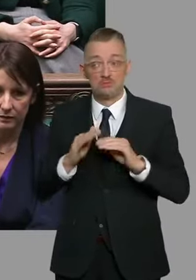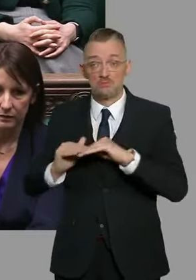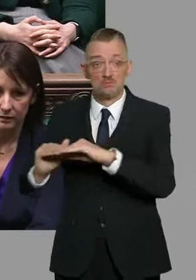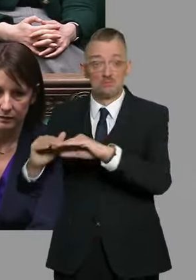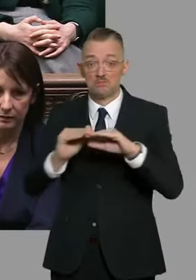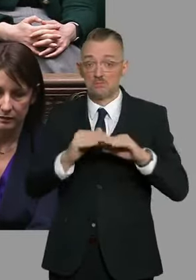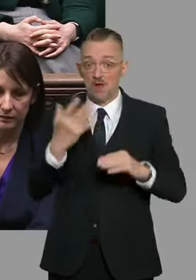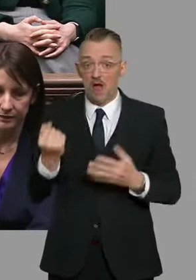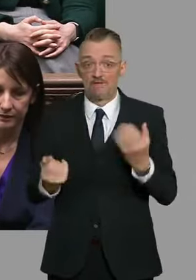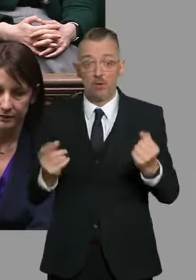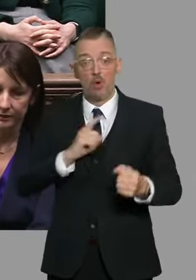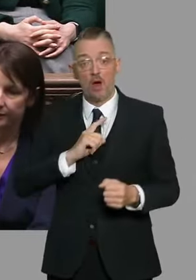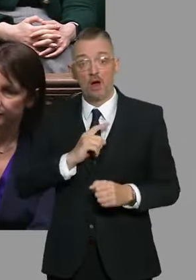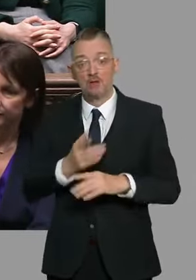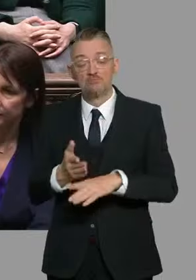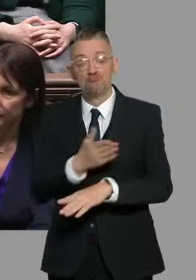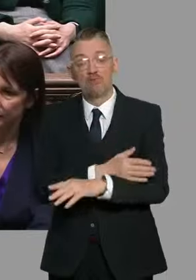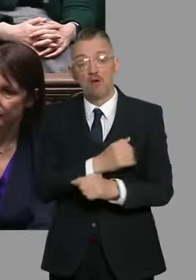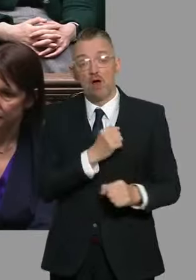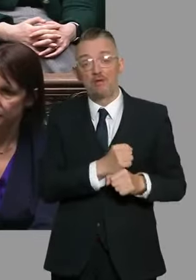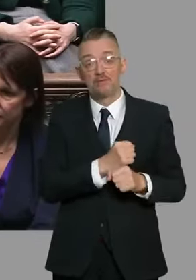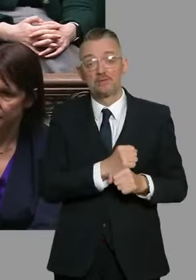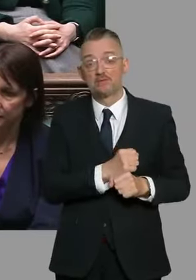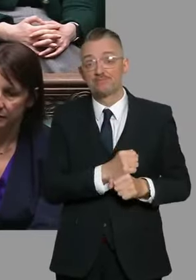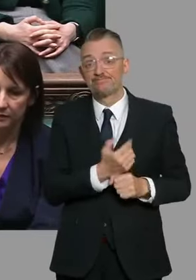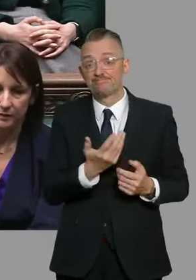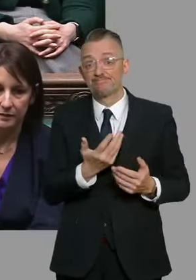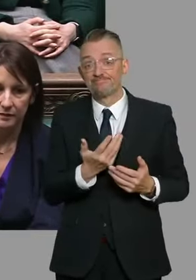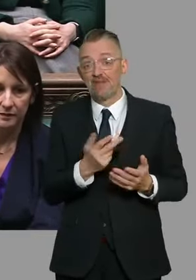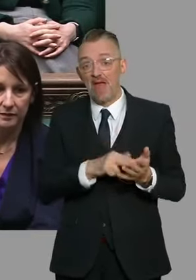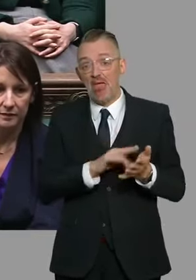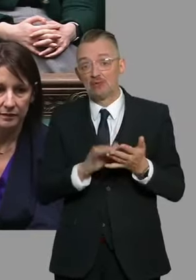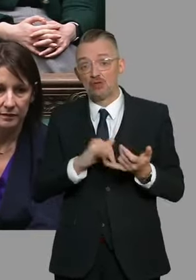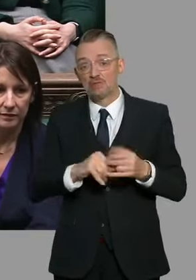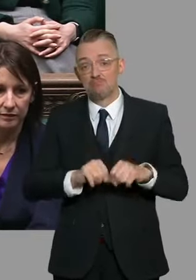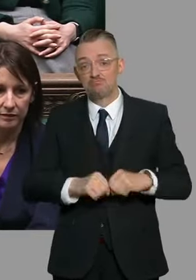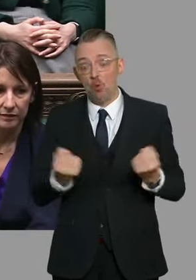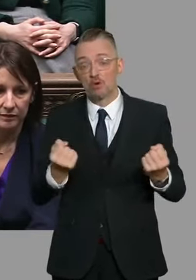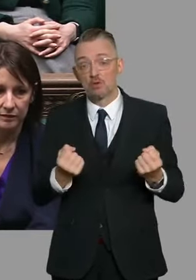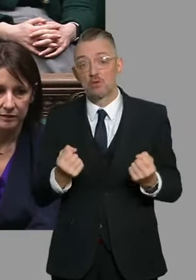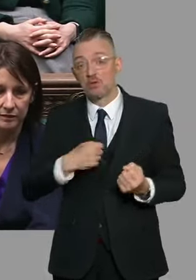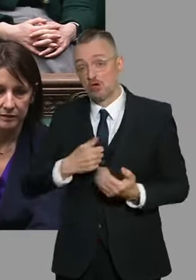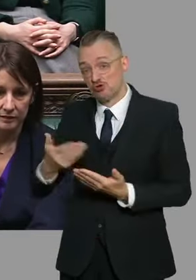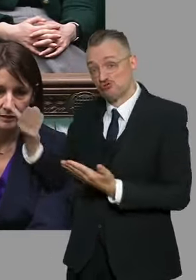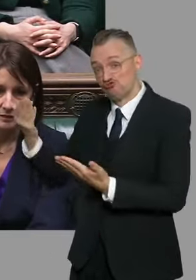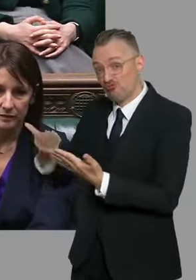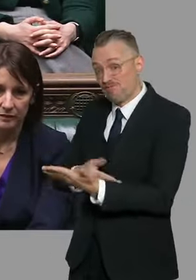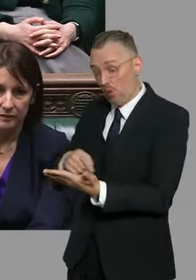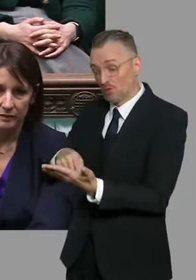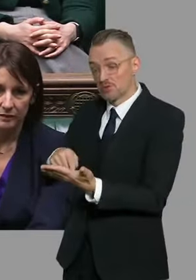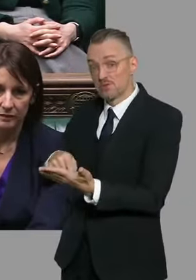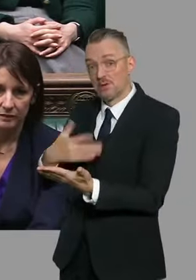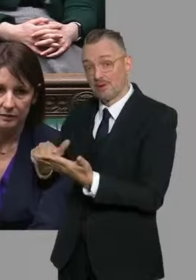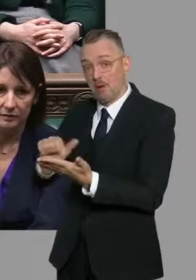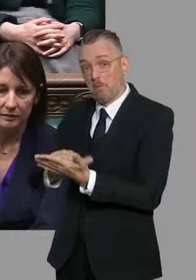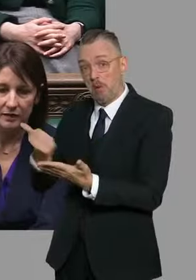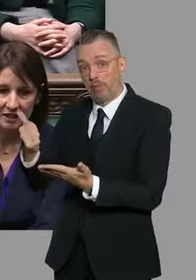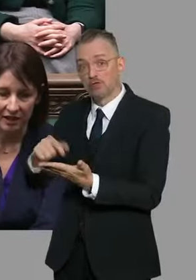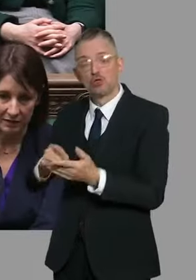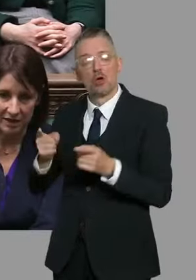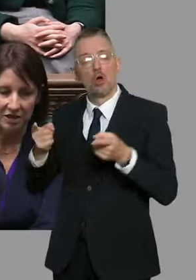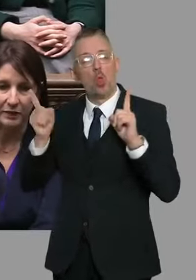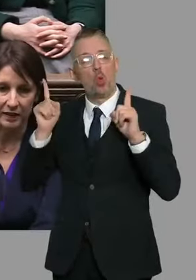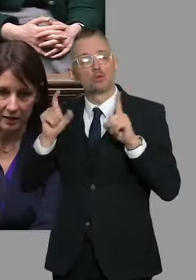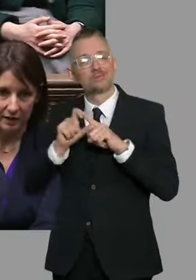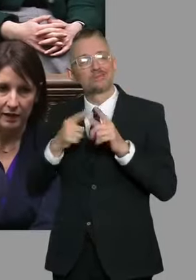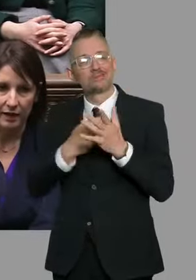NHS. And she'll have seen the Lord Darcy report that we published on the state of the... No. They should be utterly